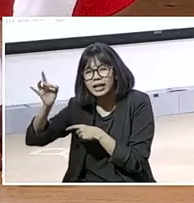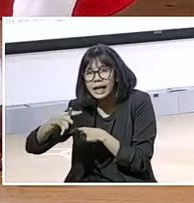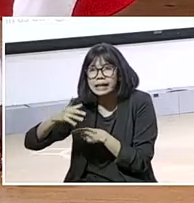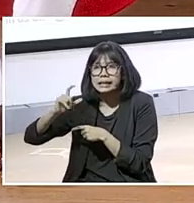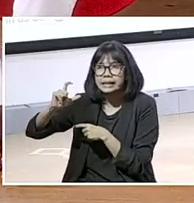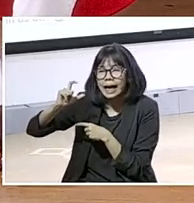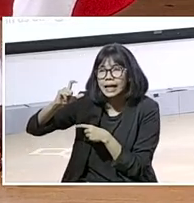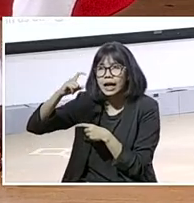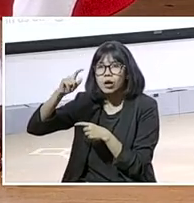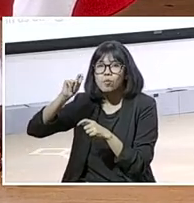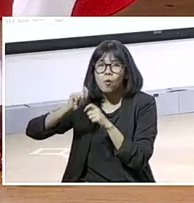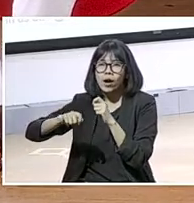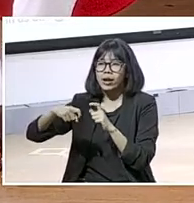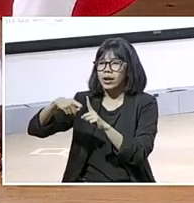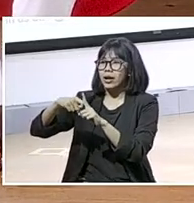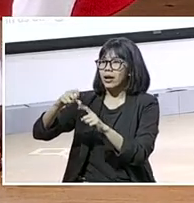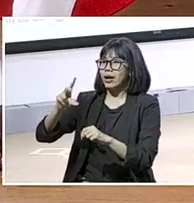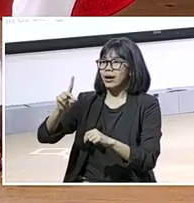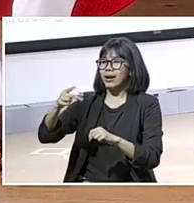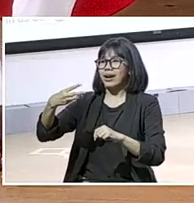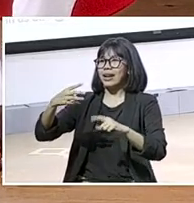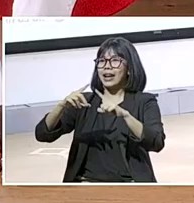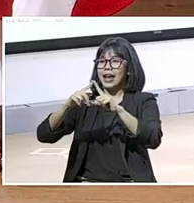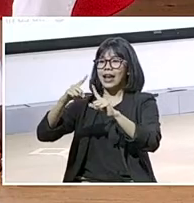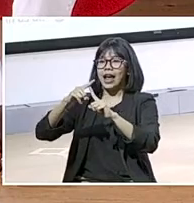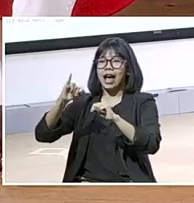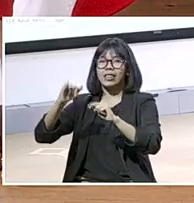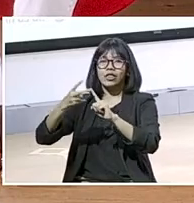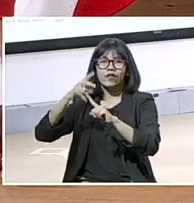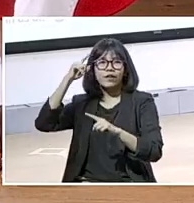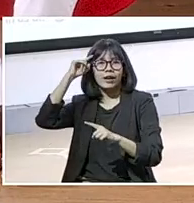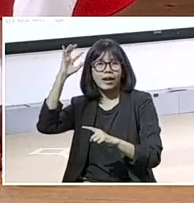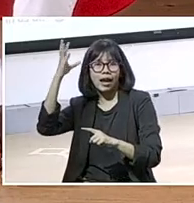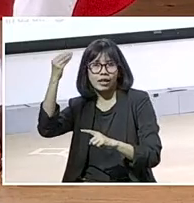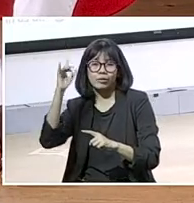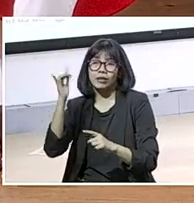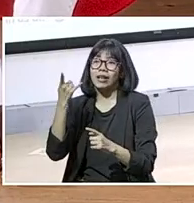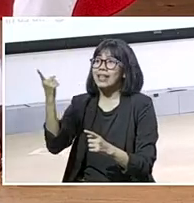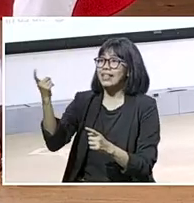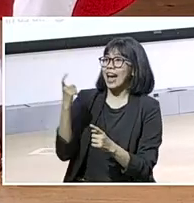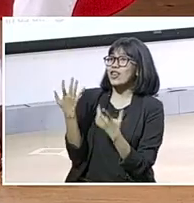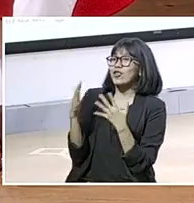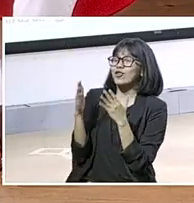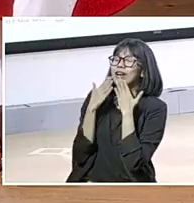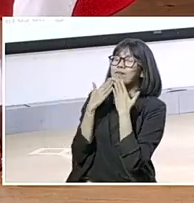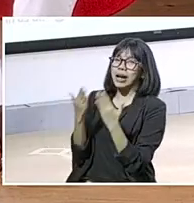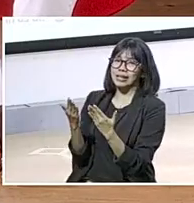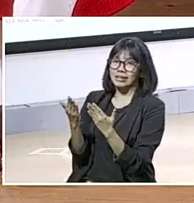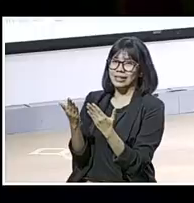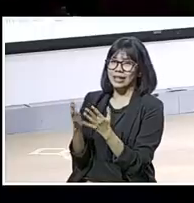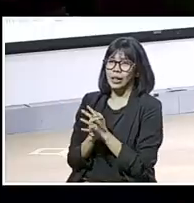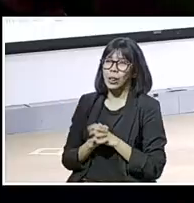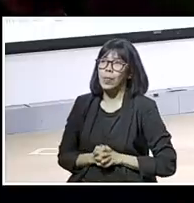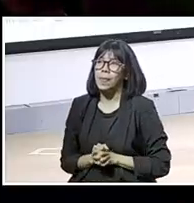creativity is a big factor as well here. Yes, it is. Yeah, so thank you very much for the question. Terima kasih. Pertanyaannya.